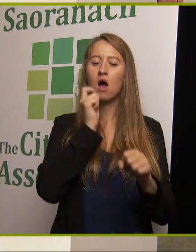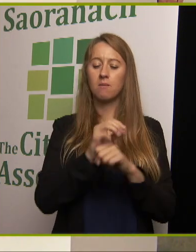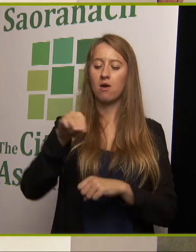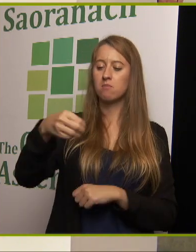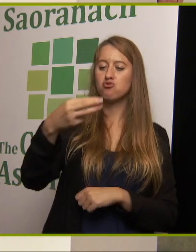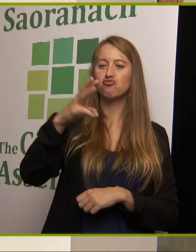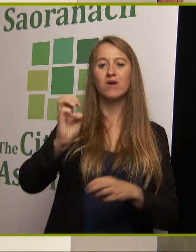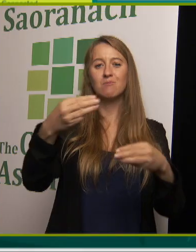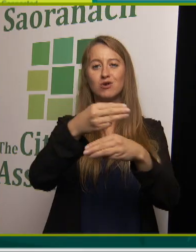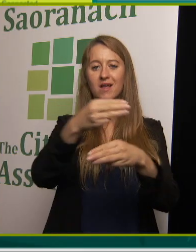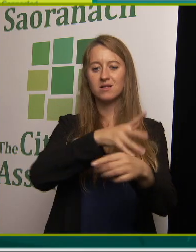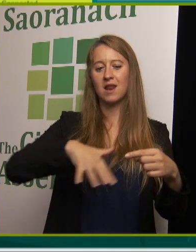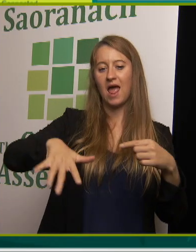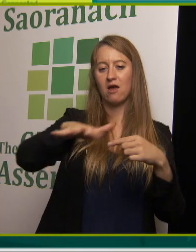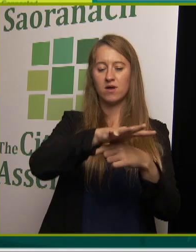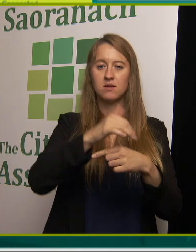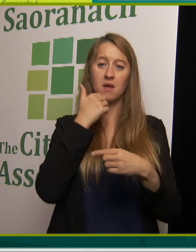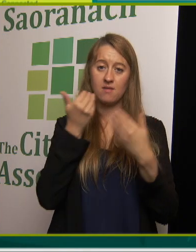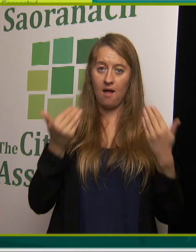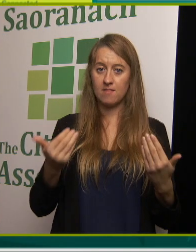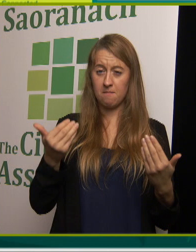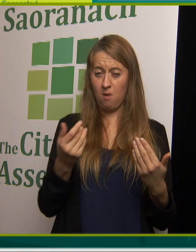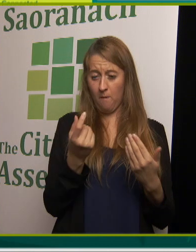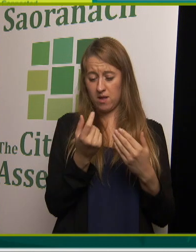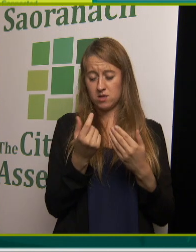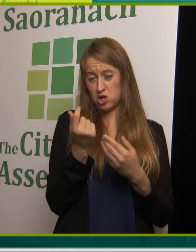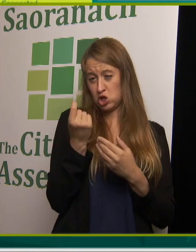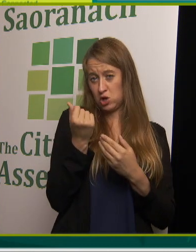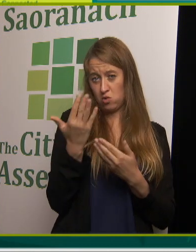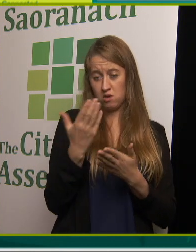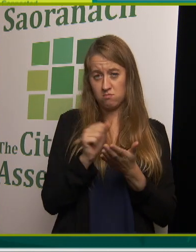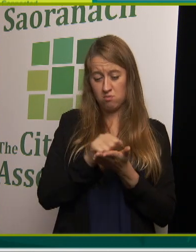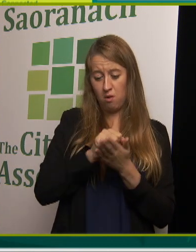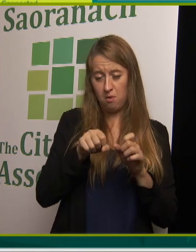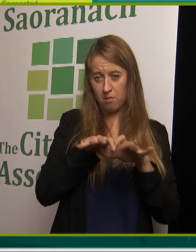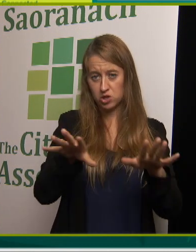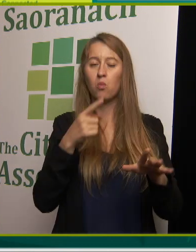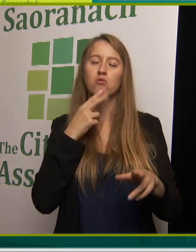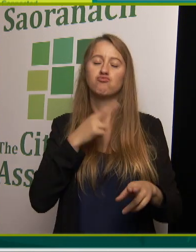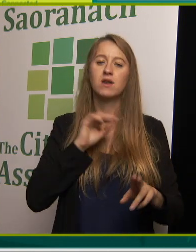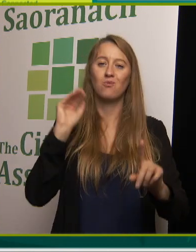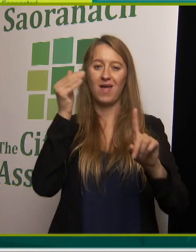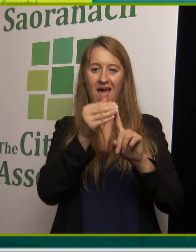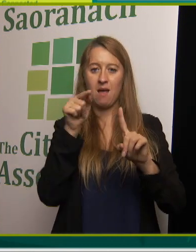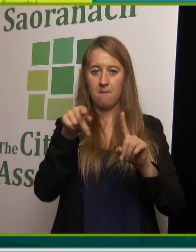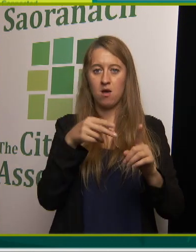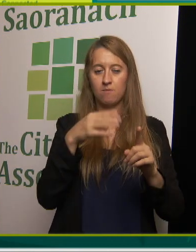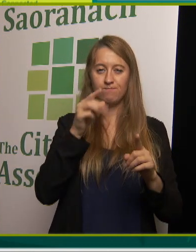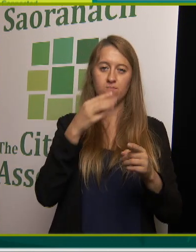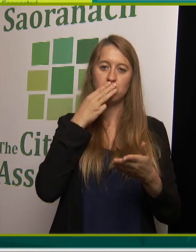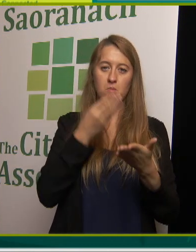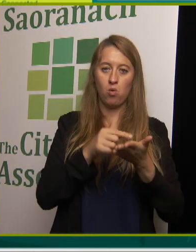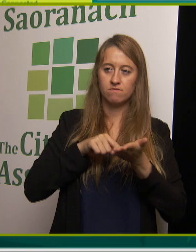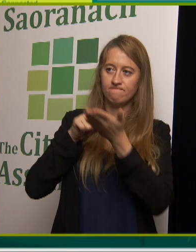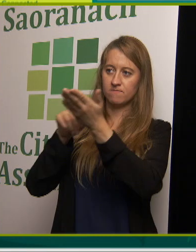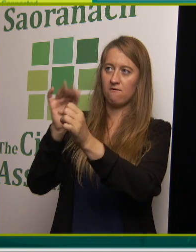areas. We're on the verge of publishing, or the intention is for us to bring to government a proposal for a new law on